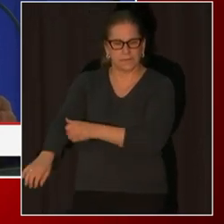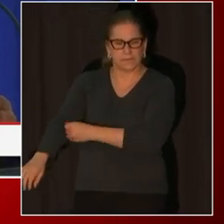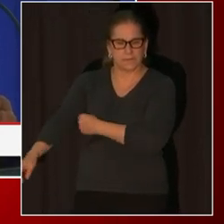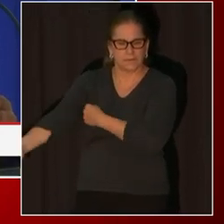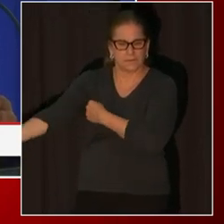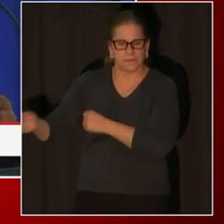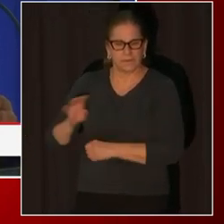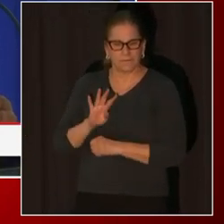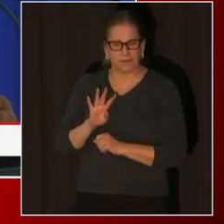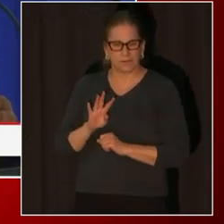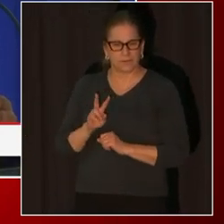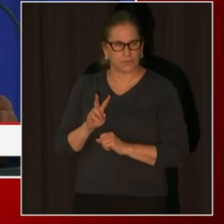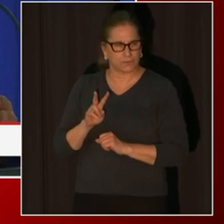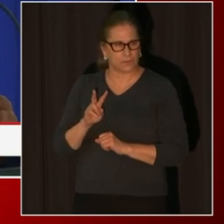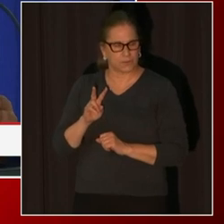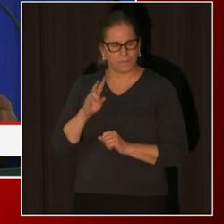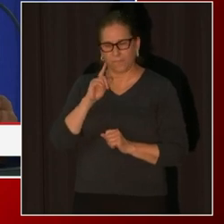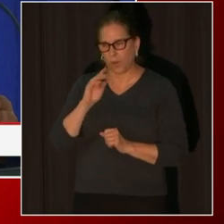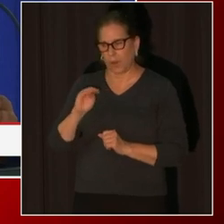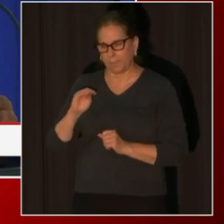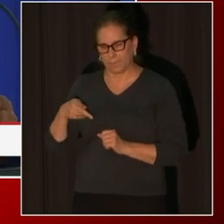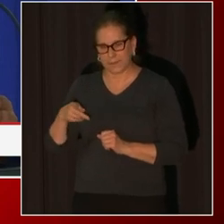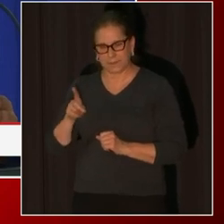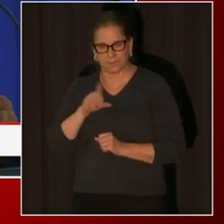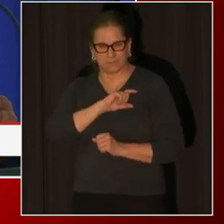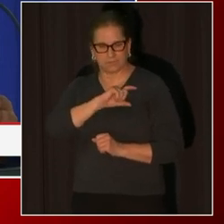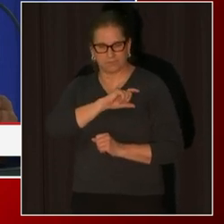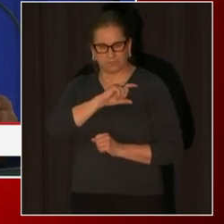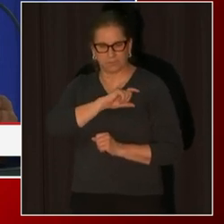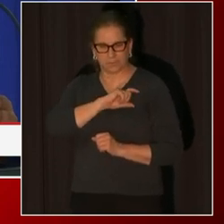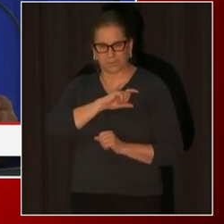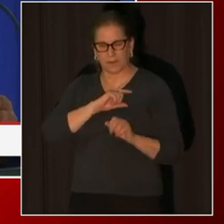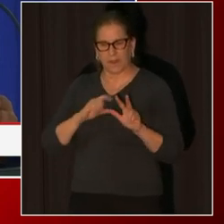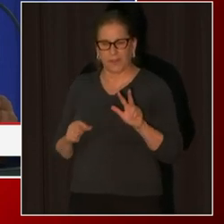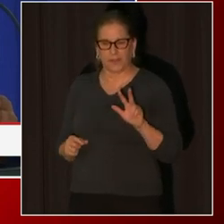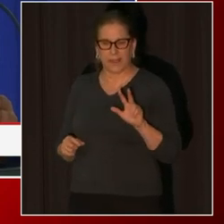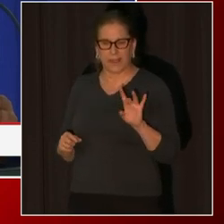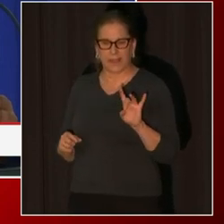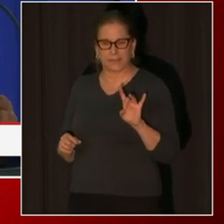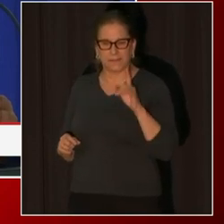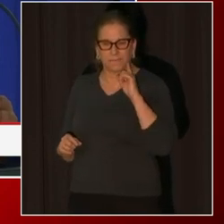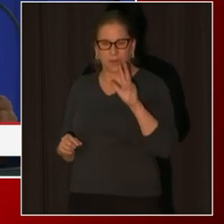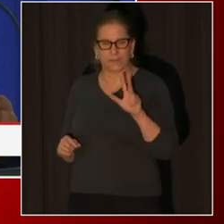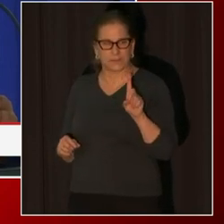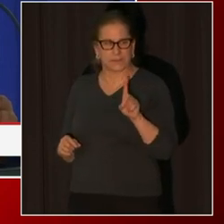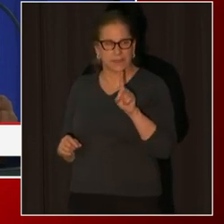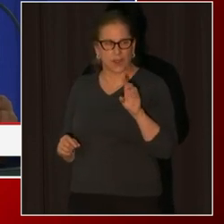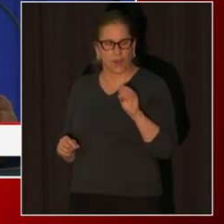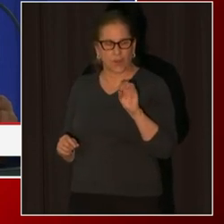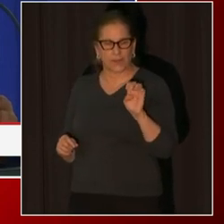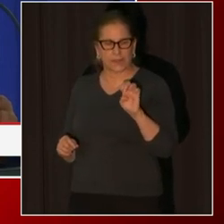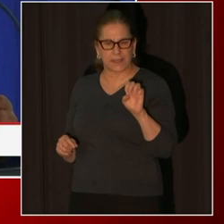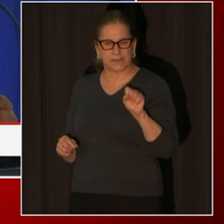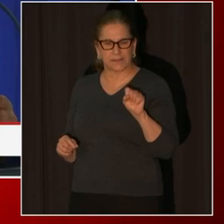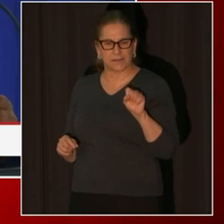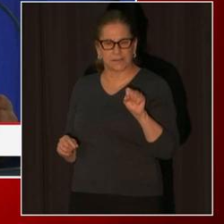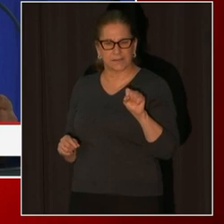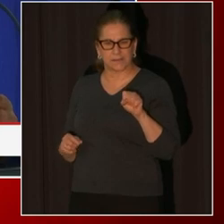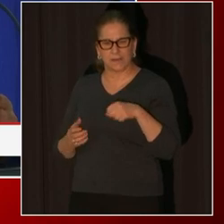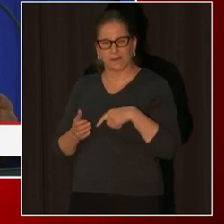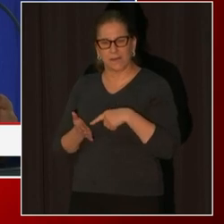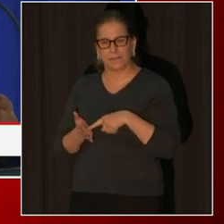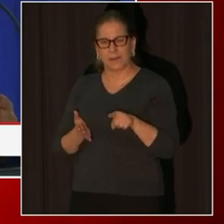for MPD, 38 for DOES, and that's related to paid family leave. And then there are